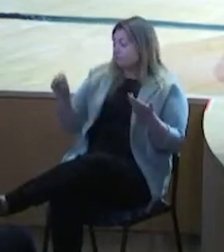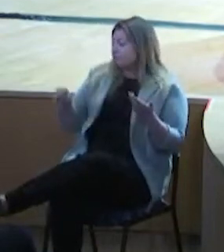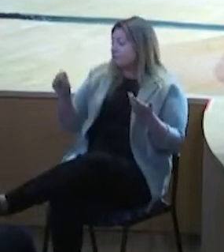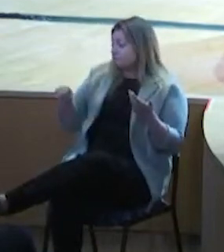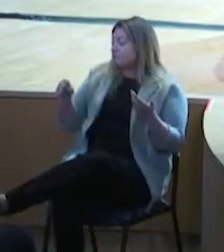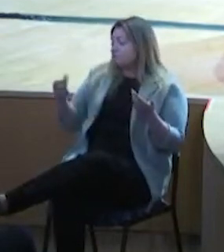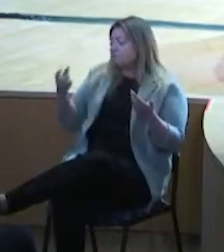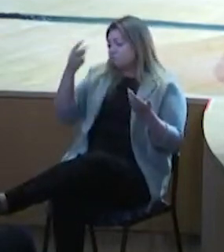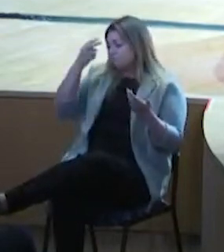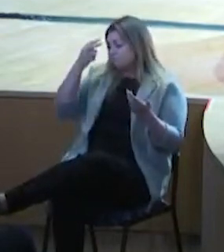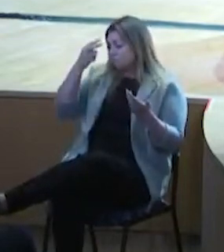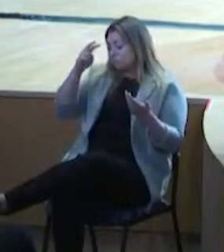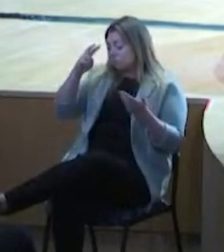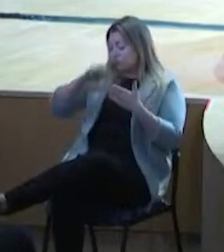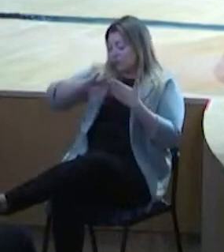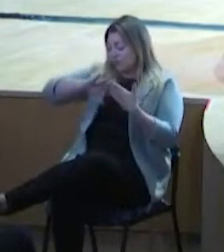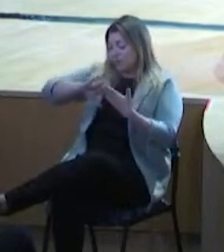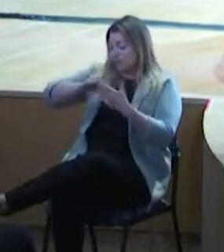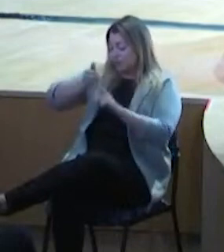So Mexico City